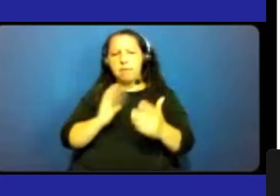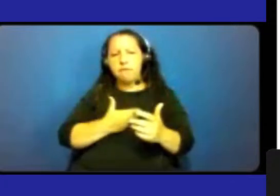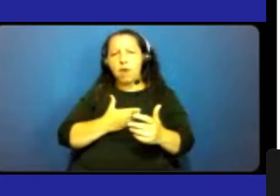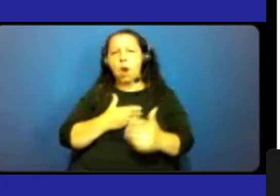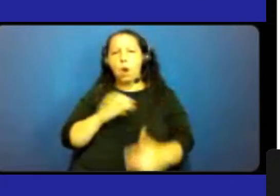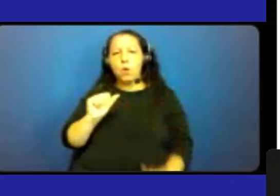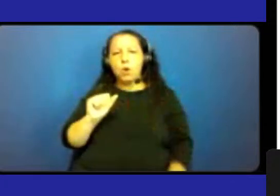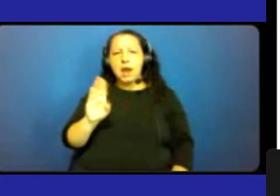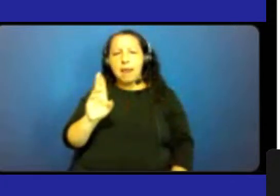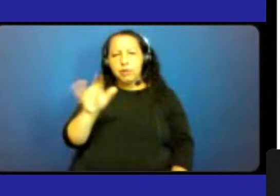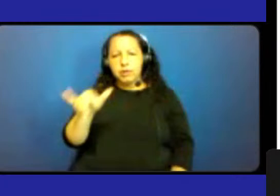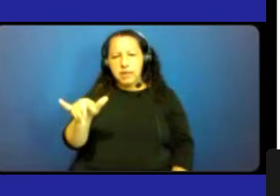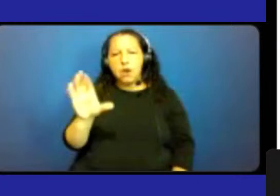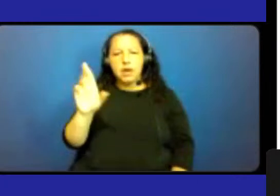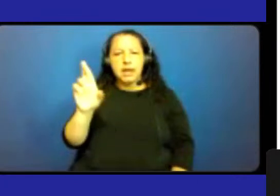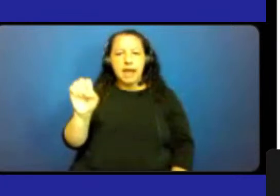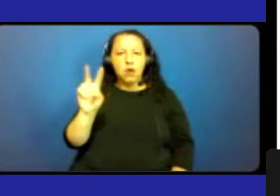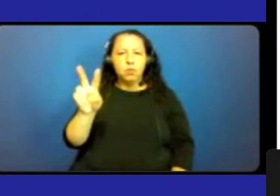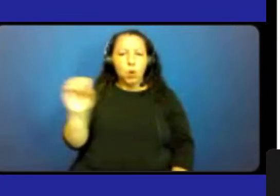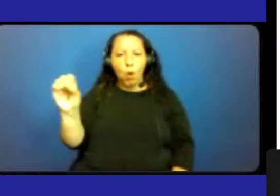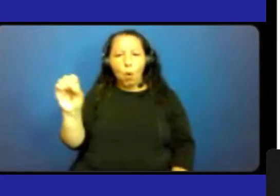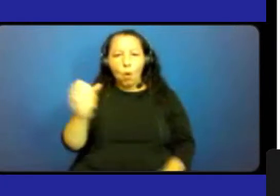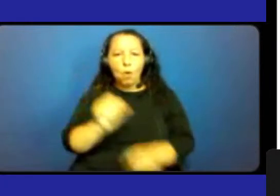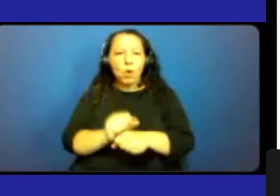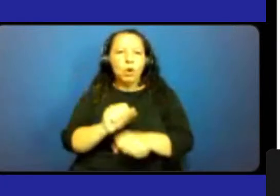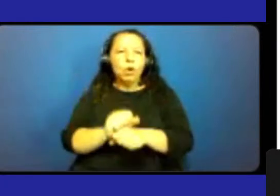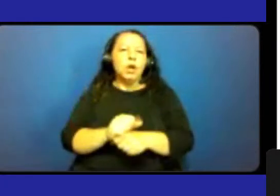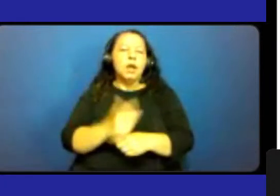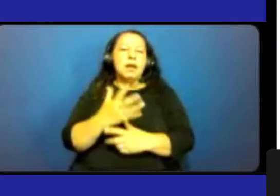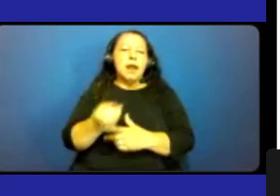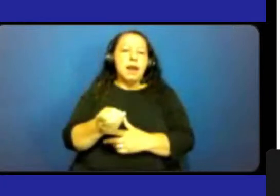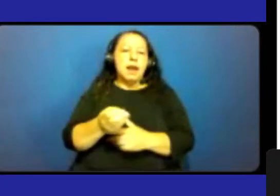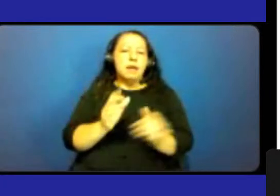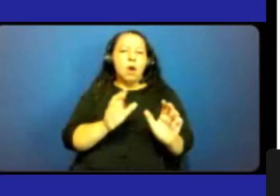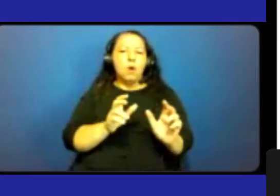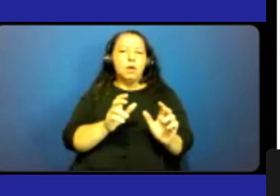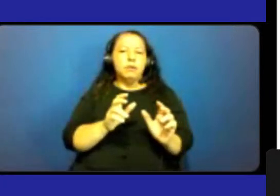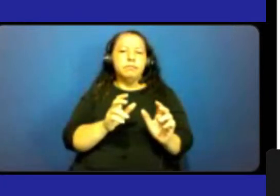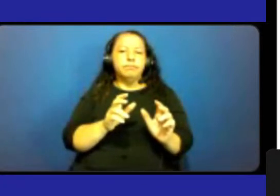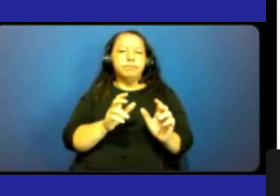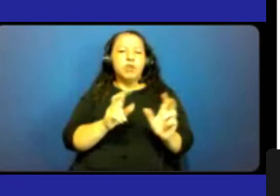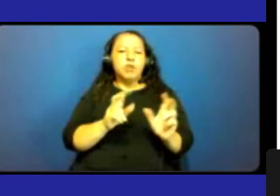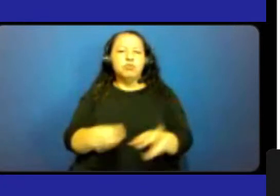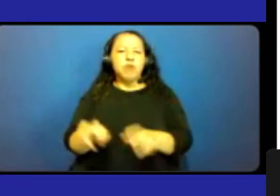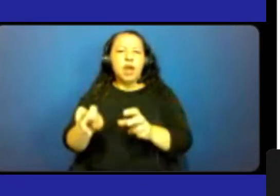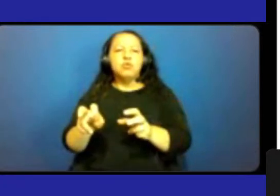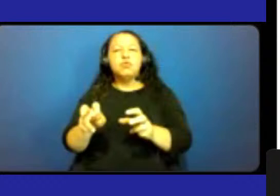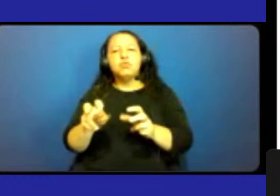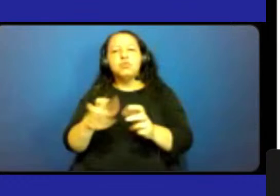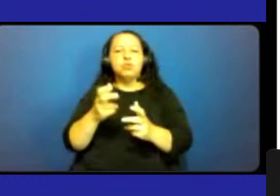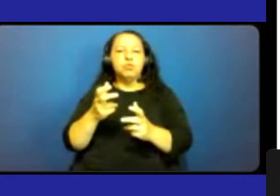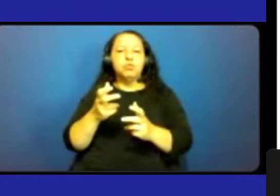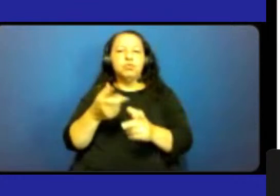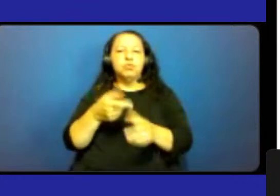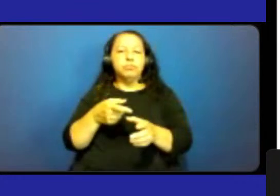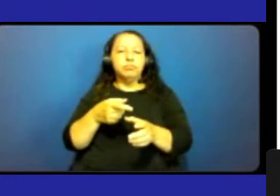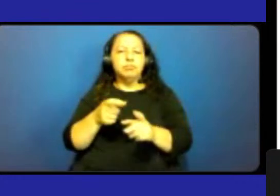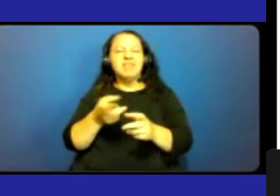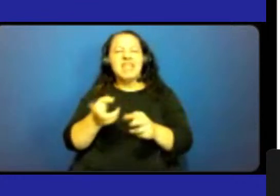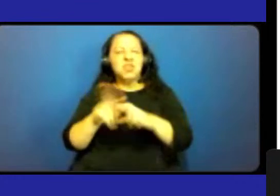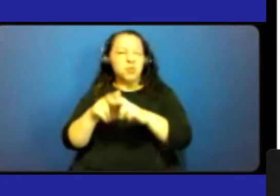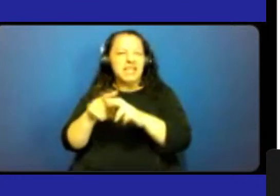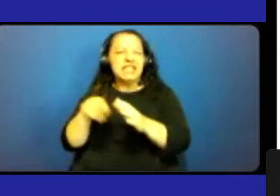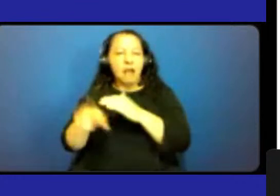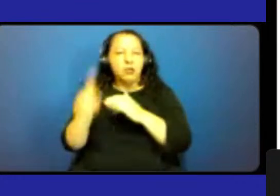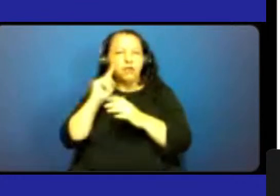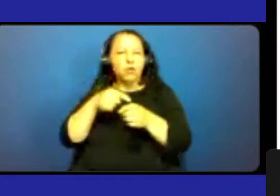2.0 work and the move to expand access to specialty care, so we will continue to advance that one. Pleased